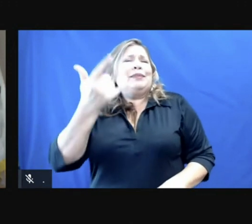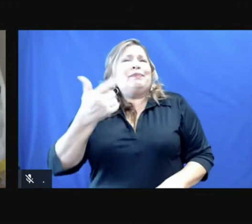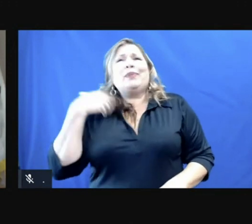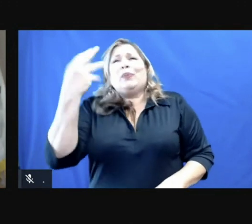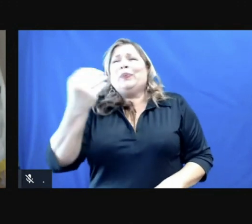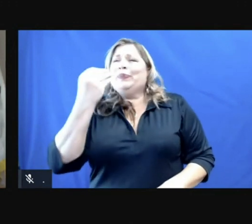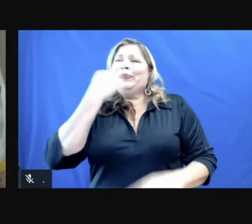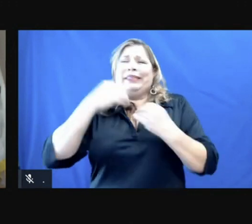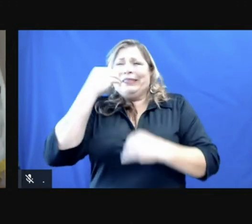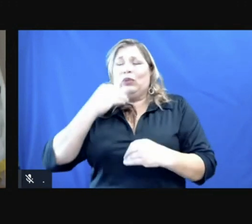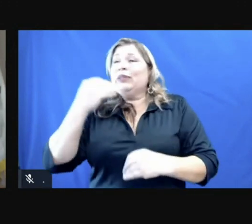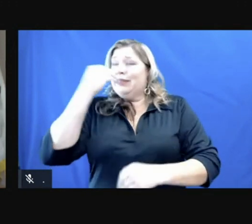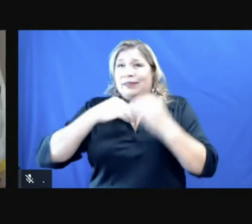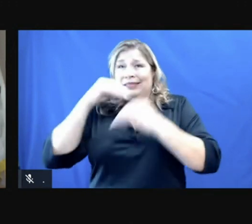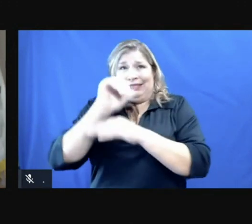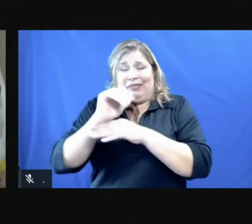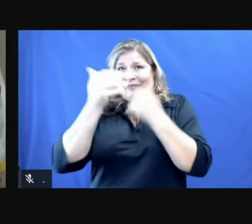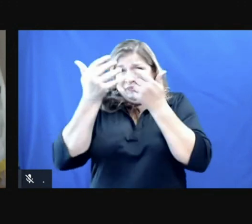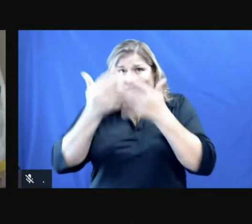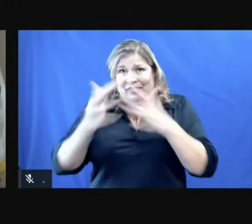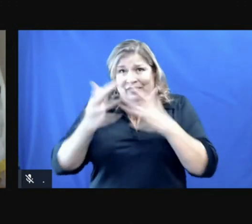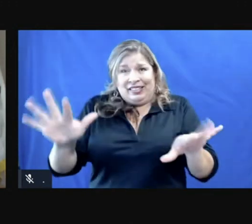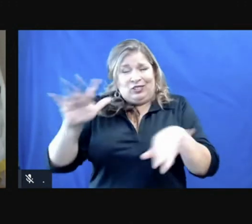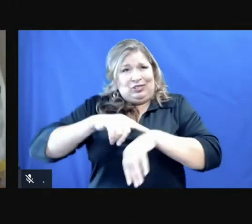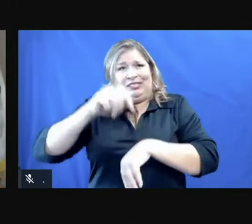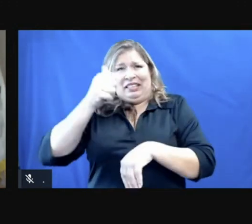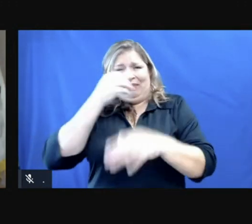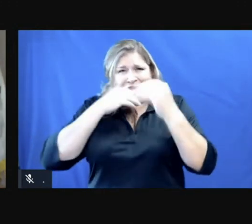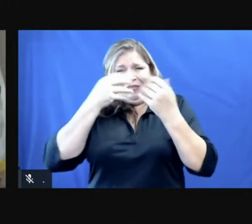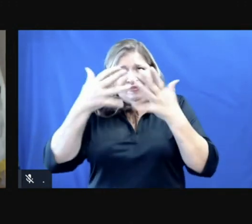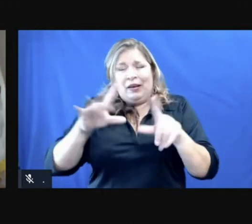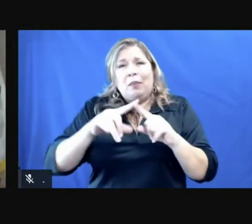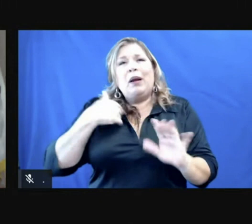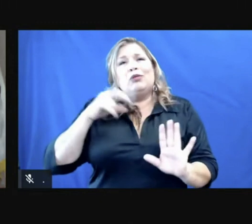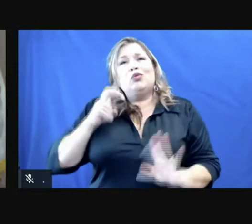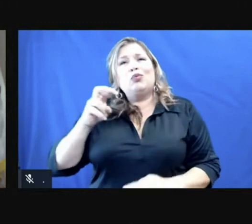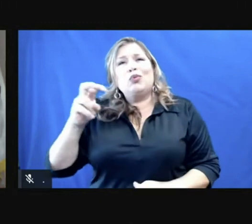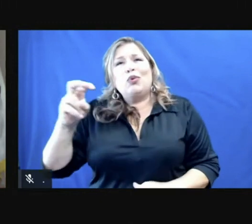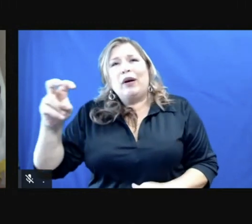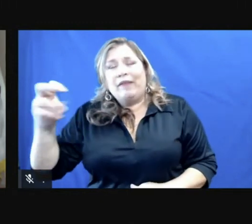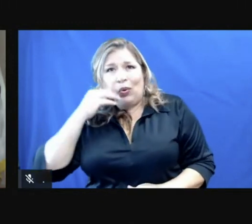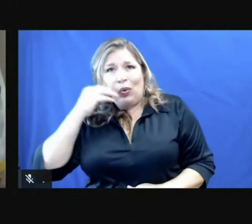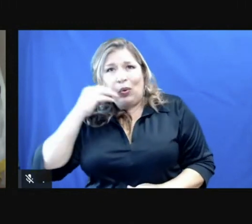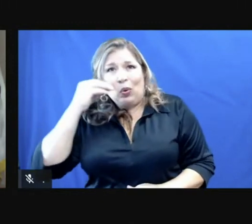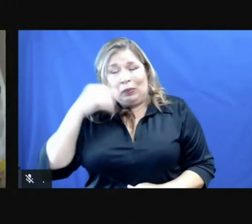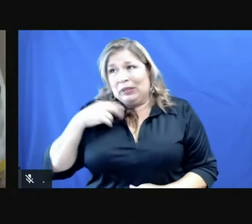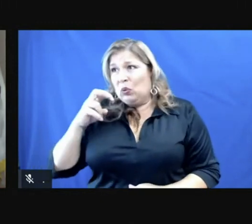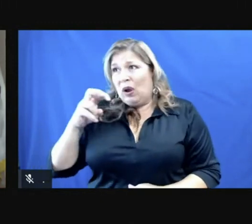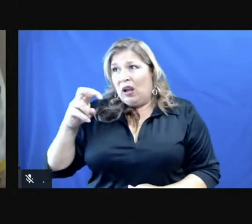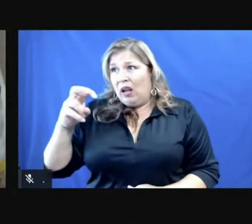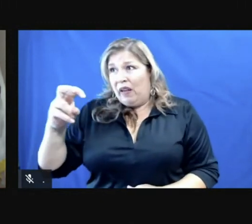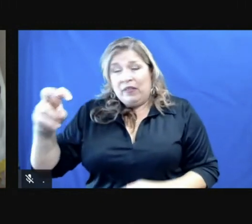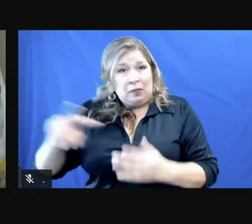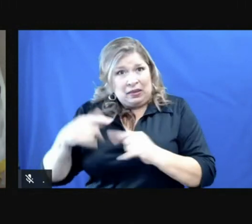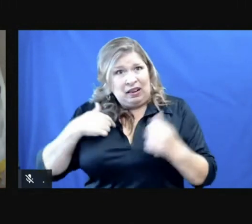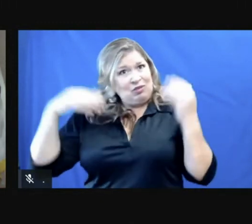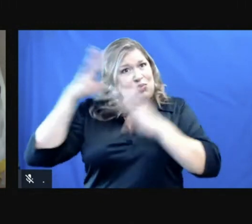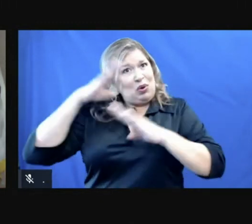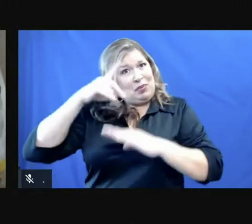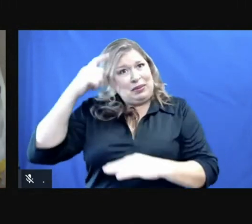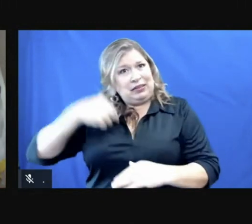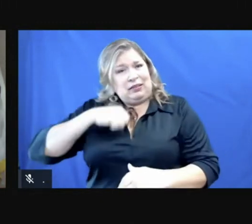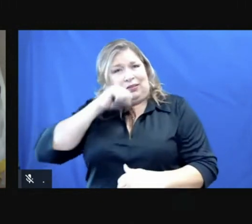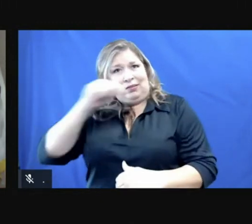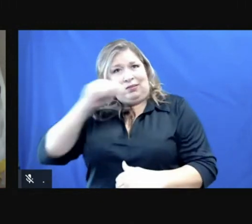up dinner by 10, but you're driving home, would you technically be in violation of the curfew if you're not like home from that